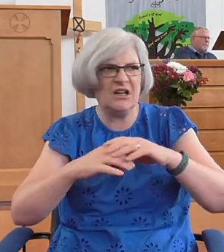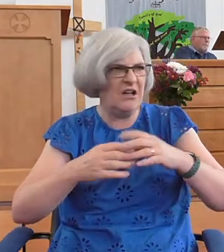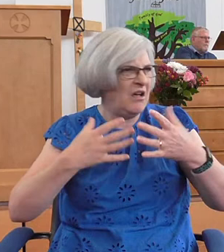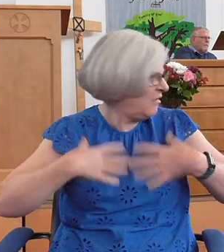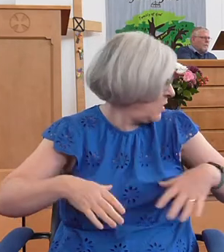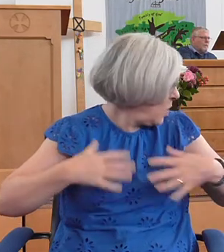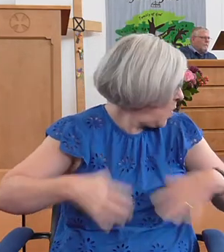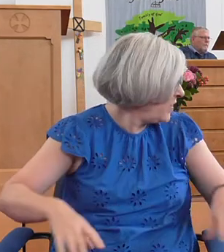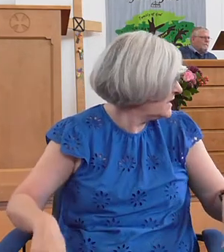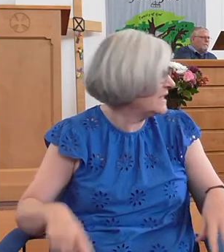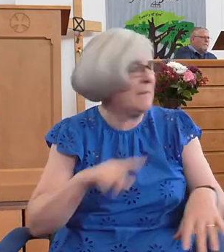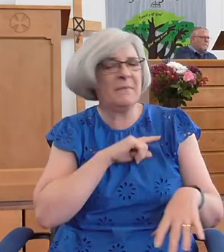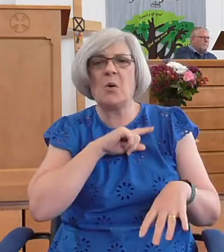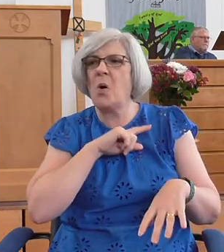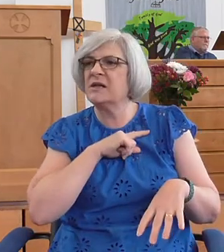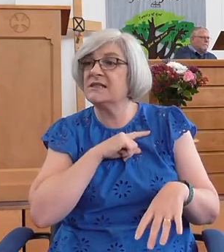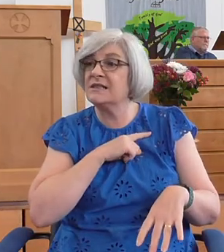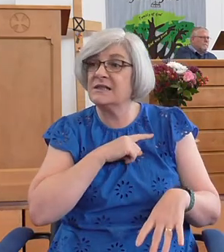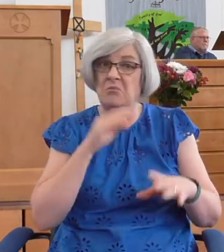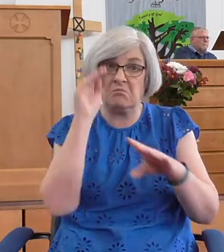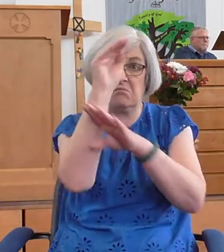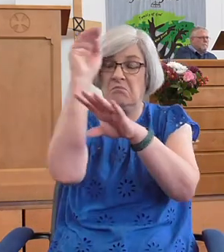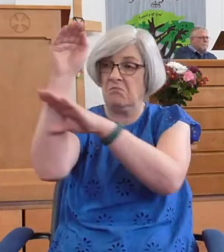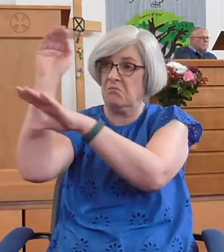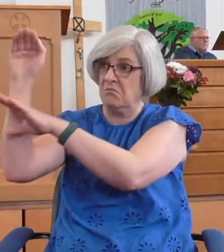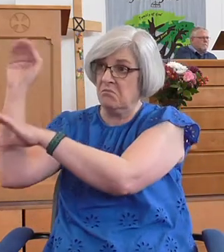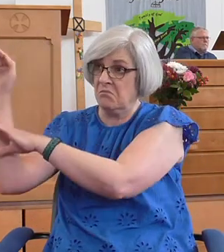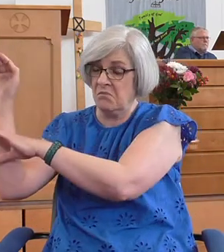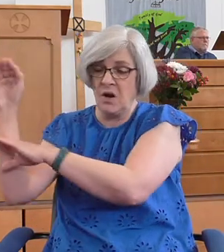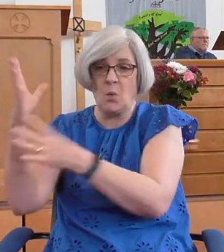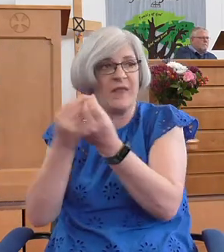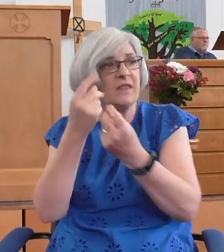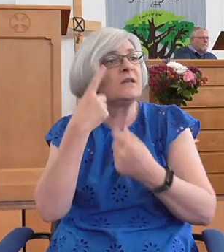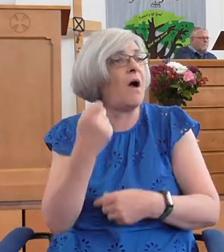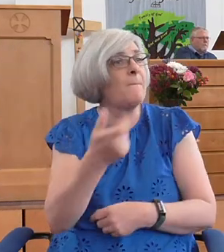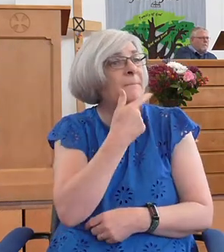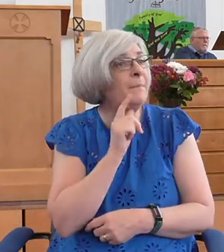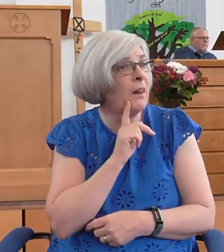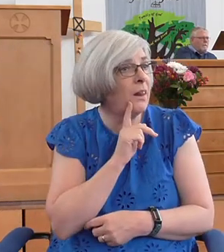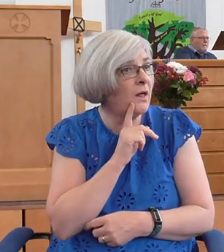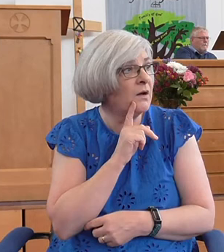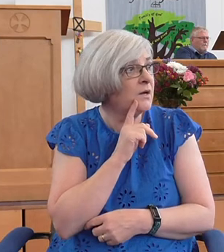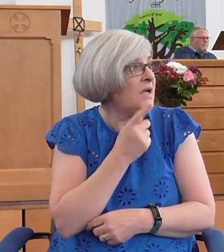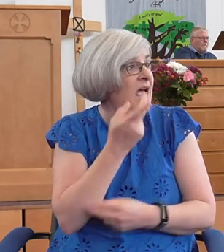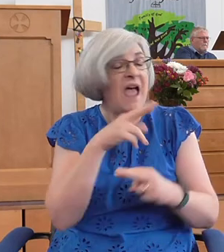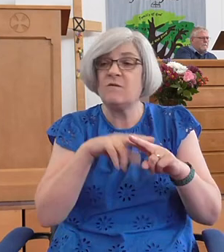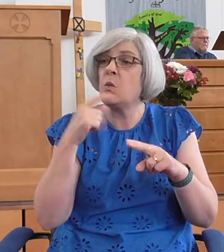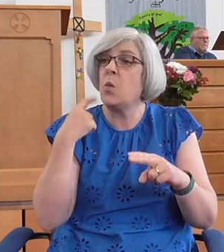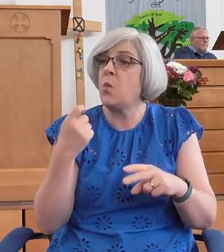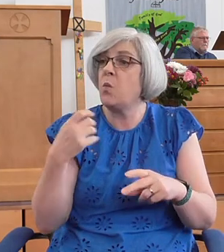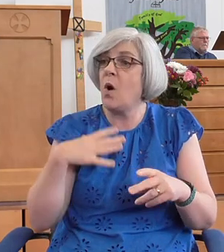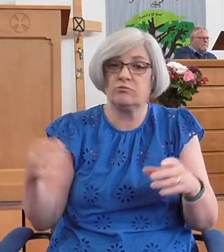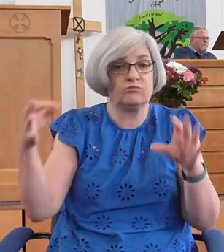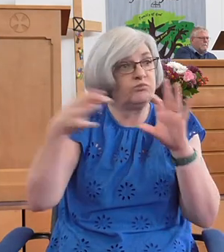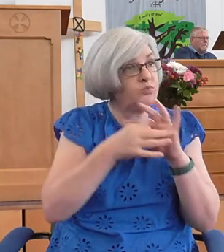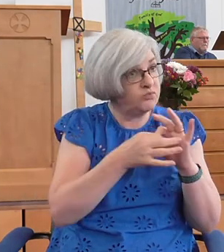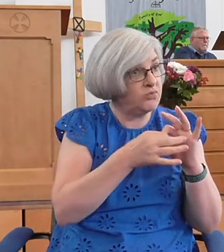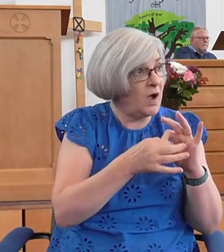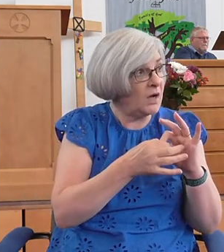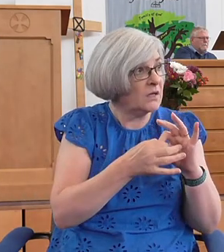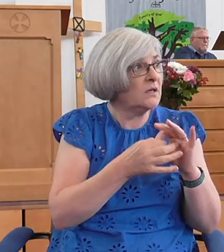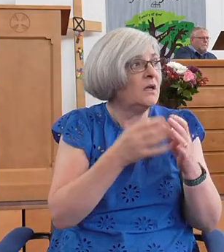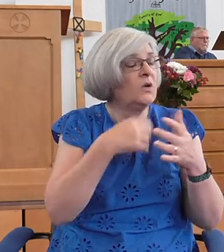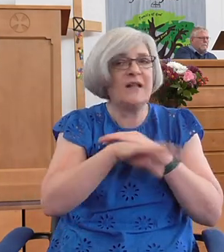the house of God. We are going out with the youngsters, and anybody who wants to join us can join us to the Forest